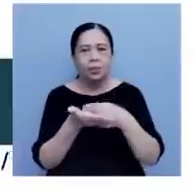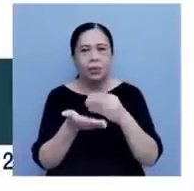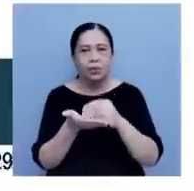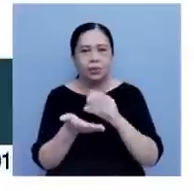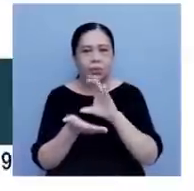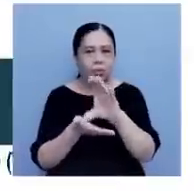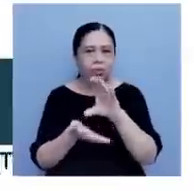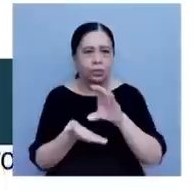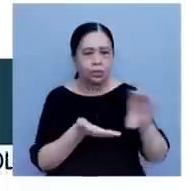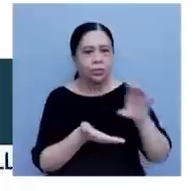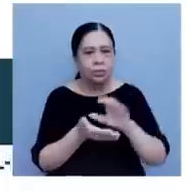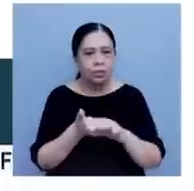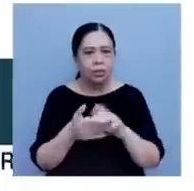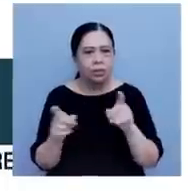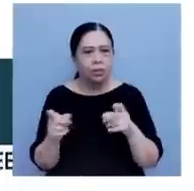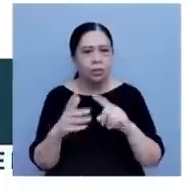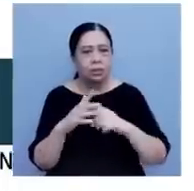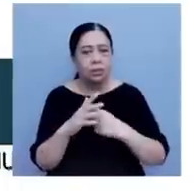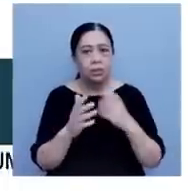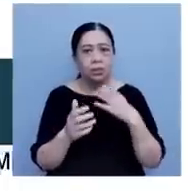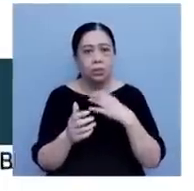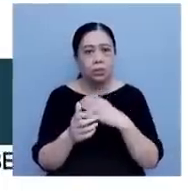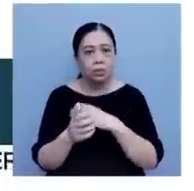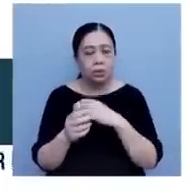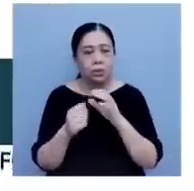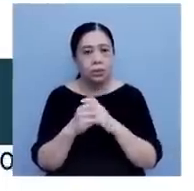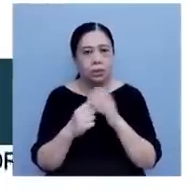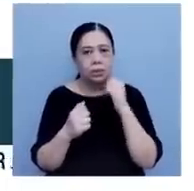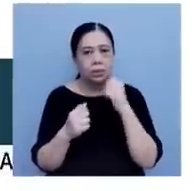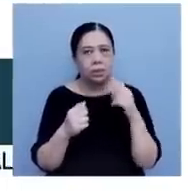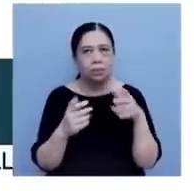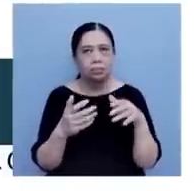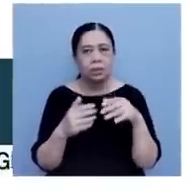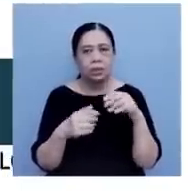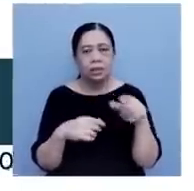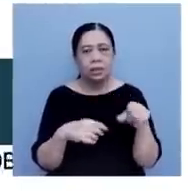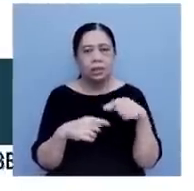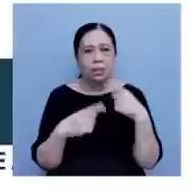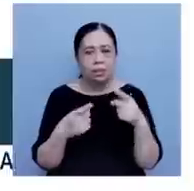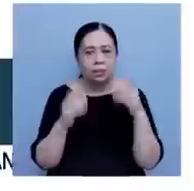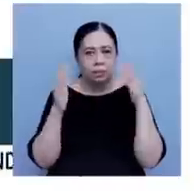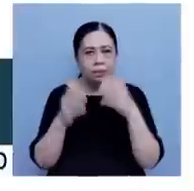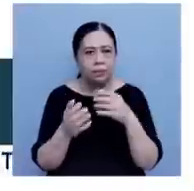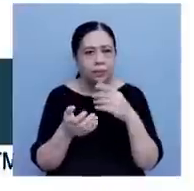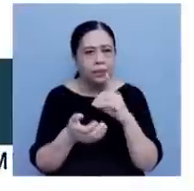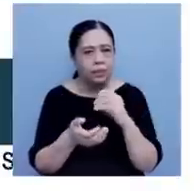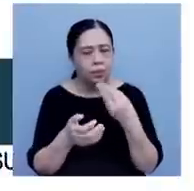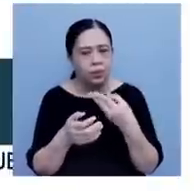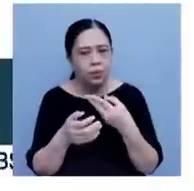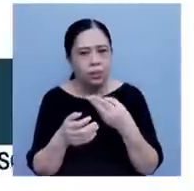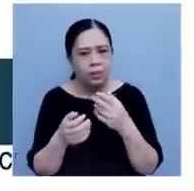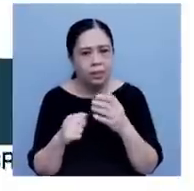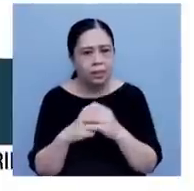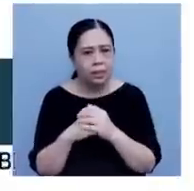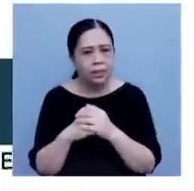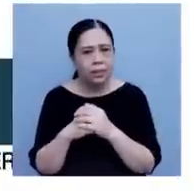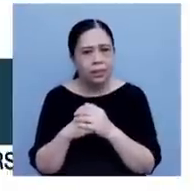historically, Congress always increases the budget of the DOH. So.